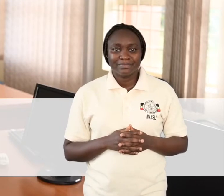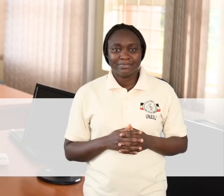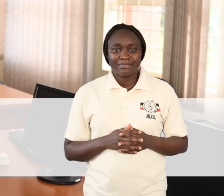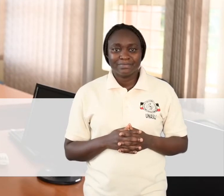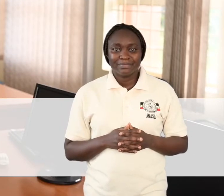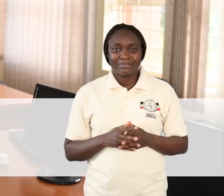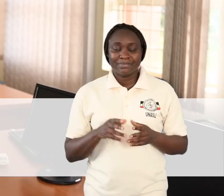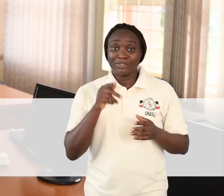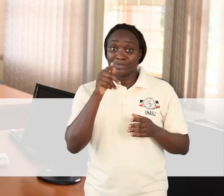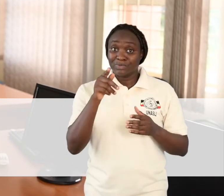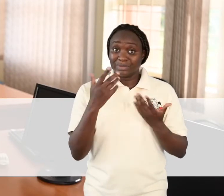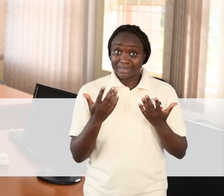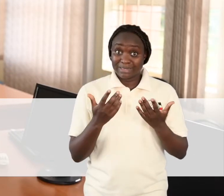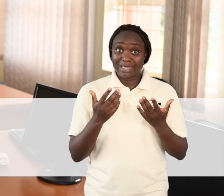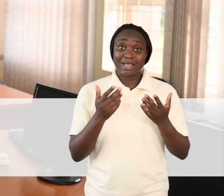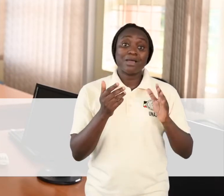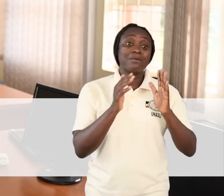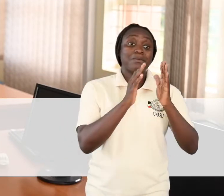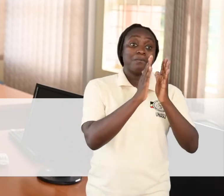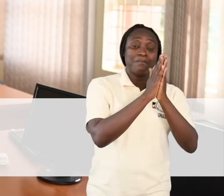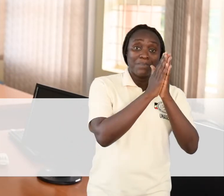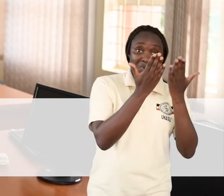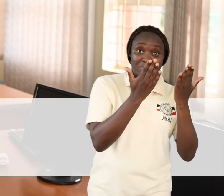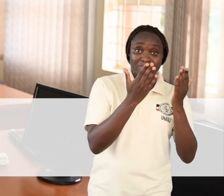You said the pen and the book.